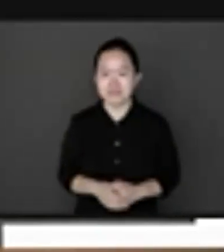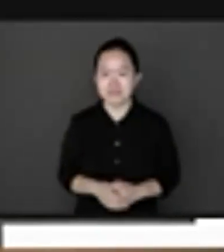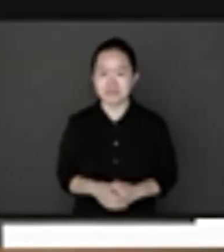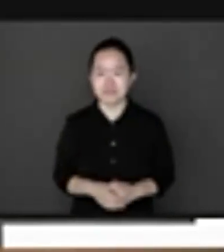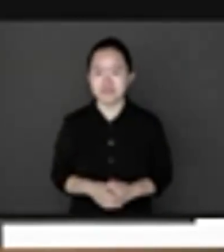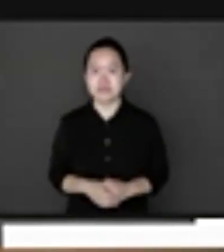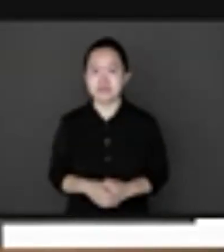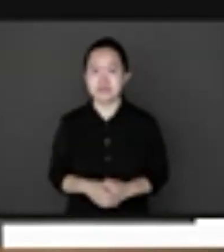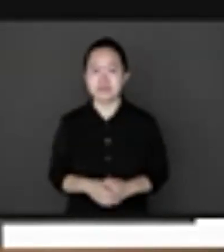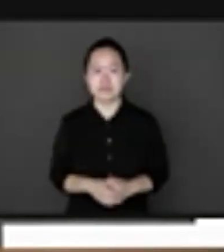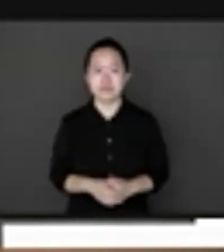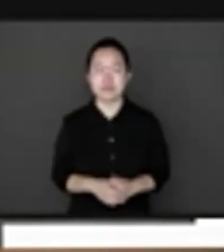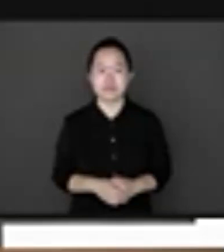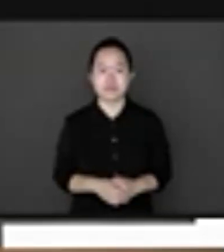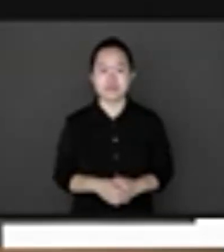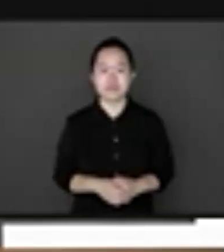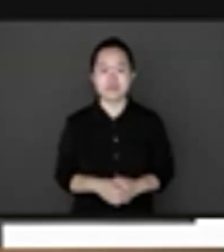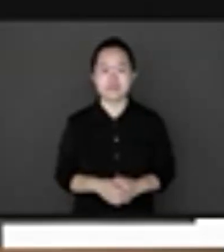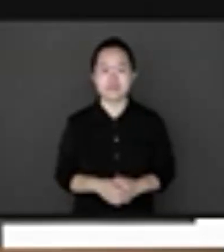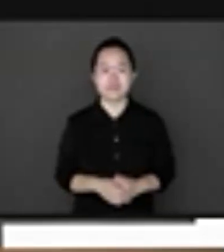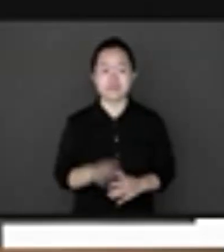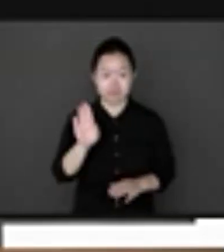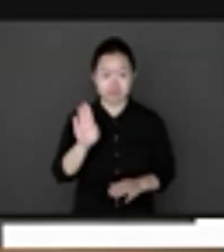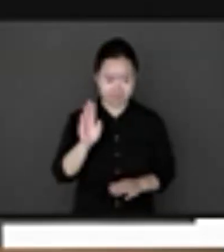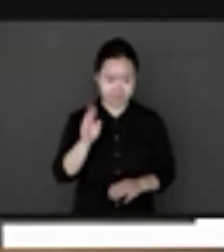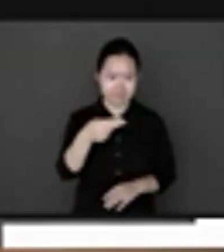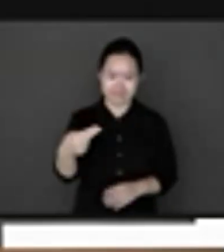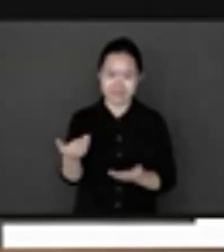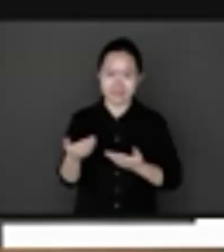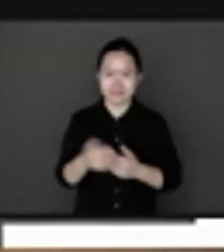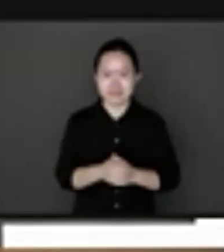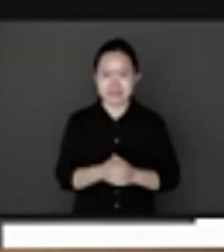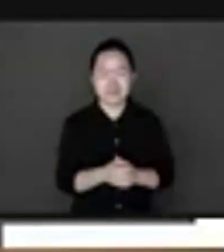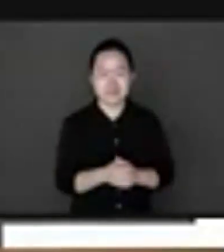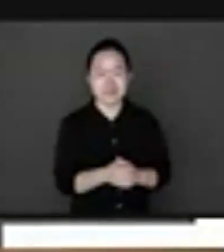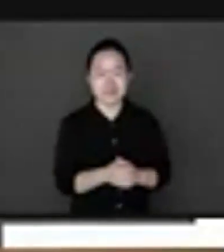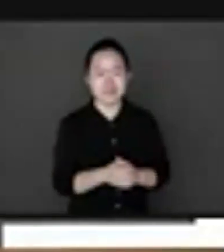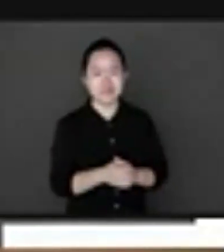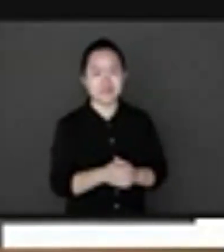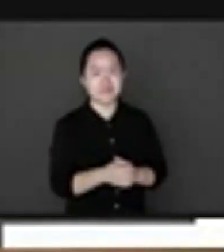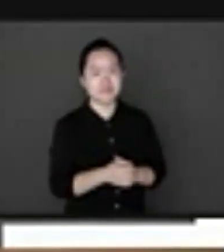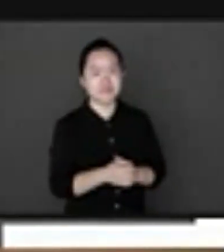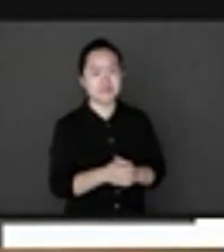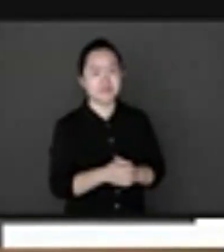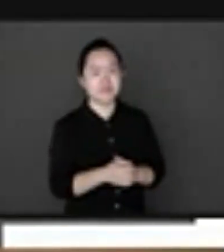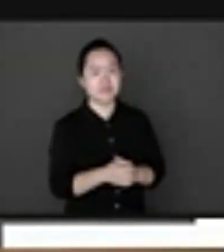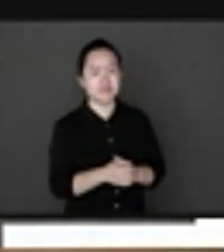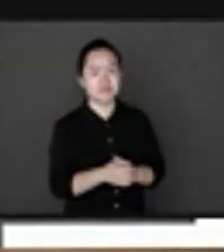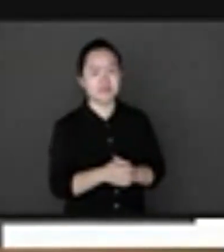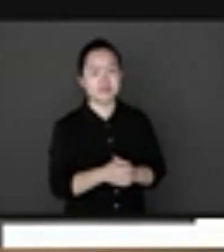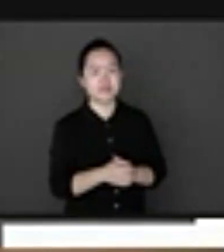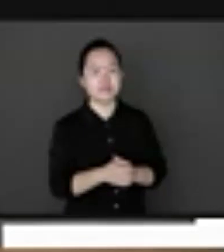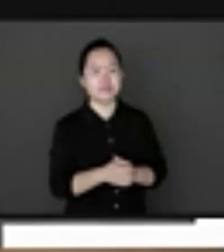And please just state your name. Yes, okay, Mike Luke. I'm actually leading the group that's updating